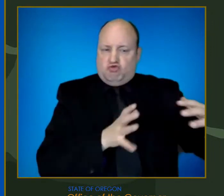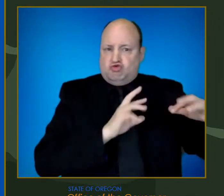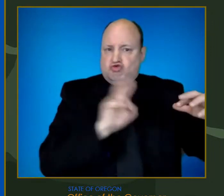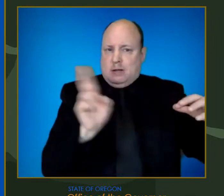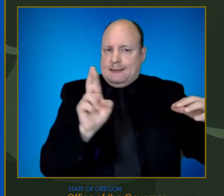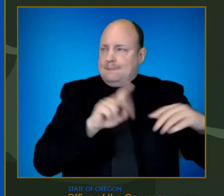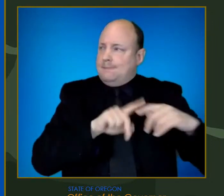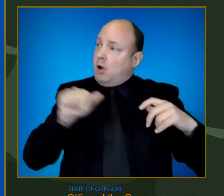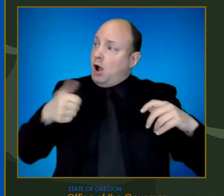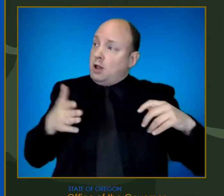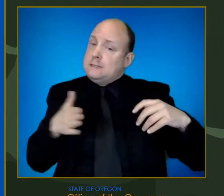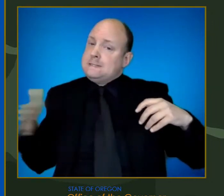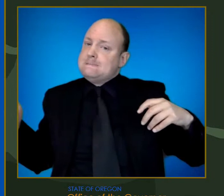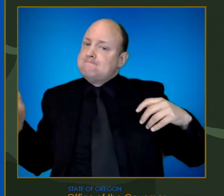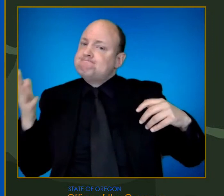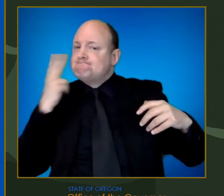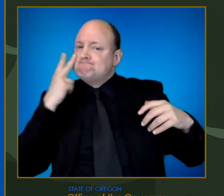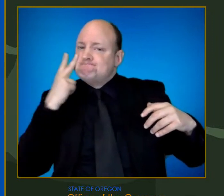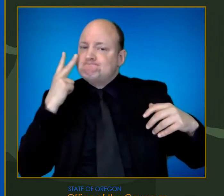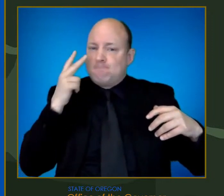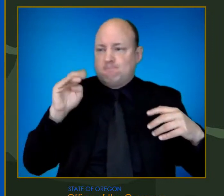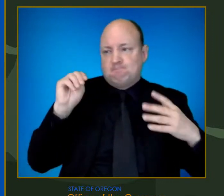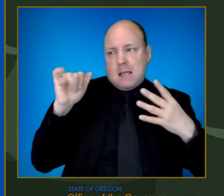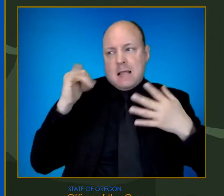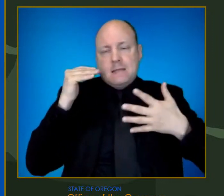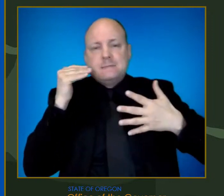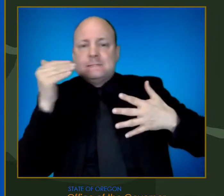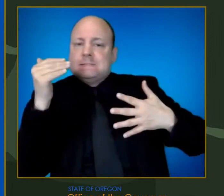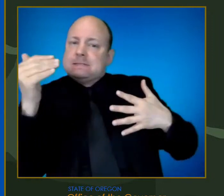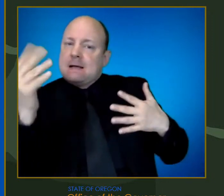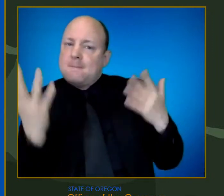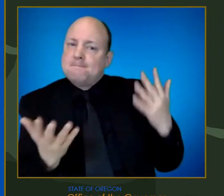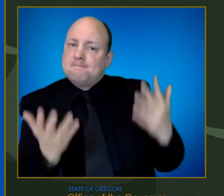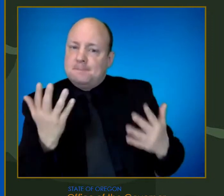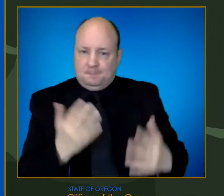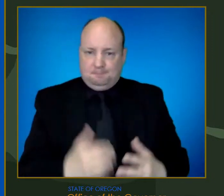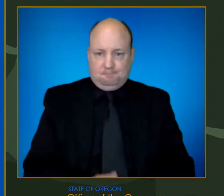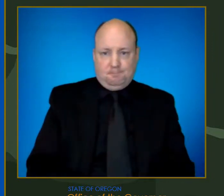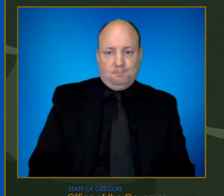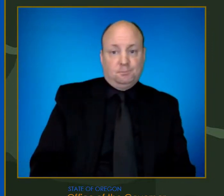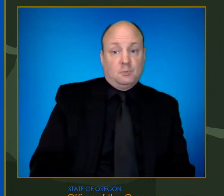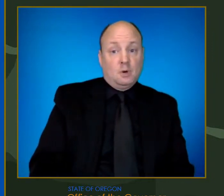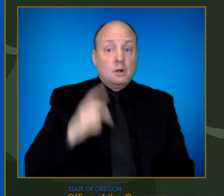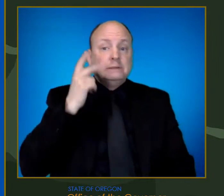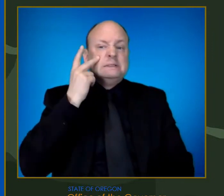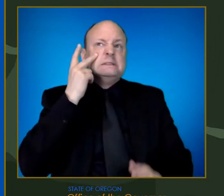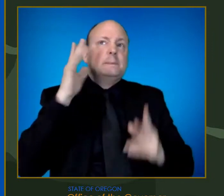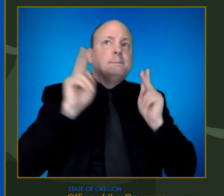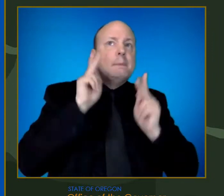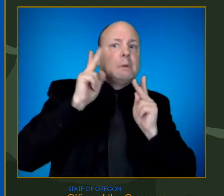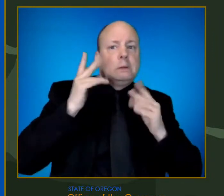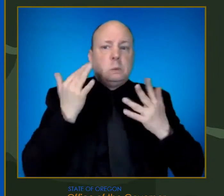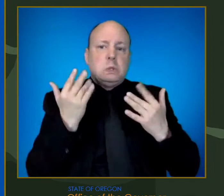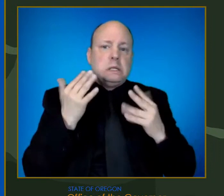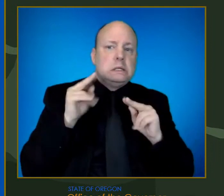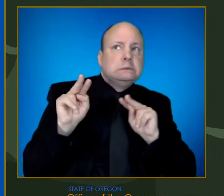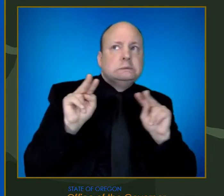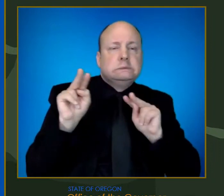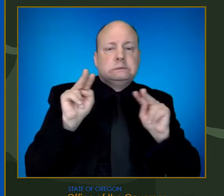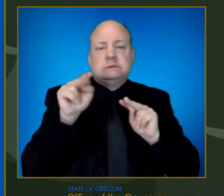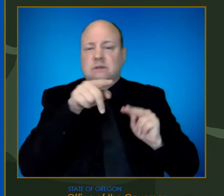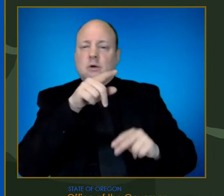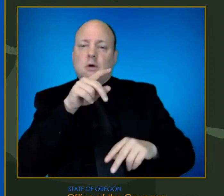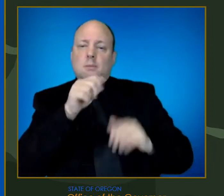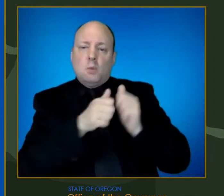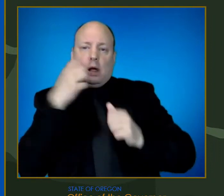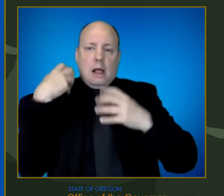What do those temporary supply limitations mean for Oregonians who are looking for a vaccination? We'll continue to see tight appointment availability in many parts of the